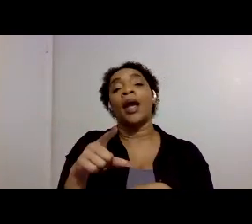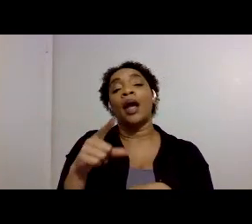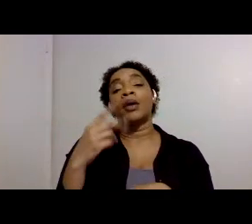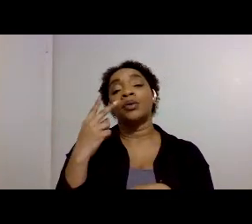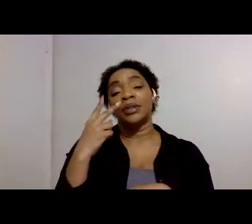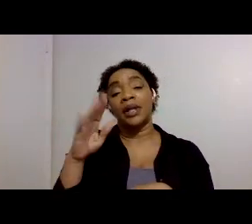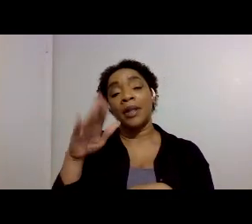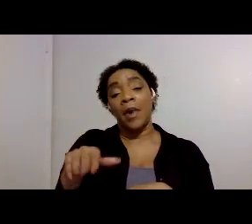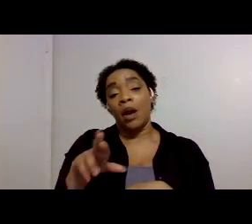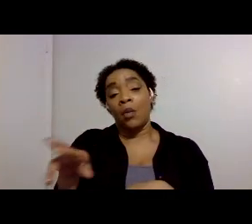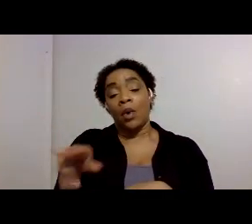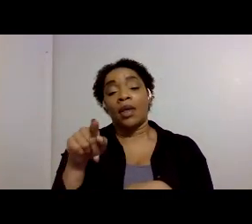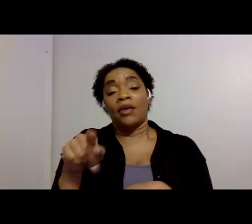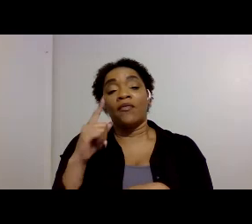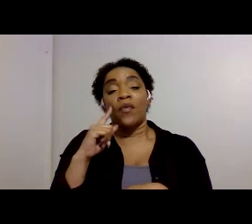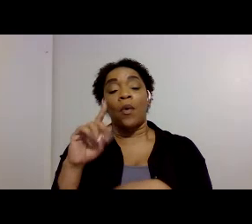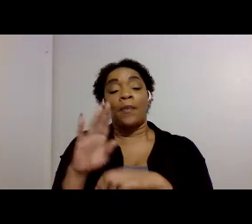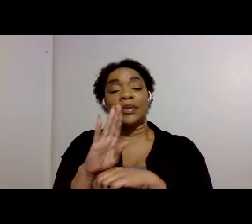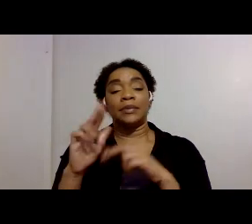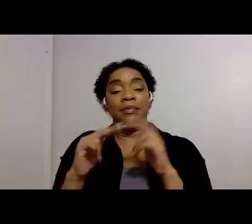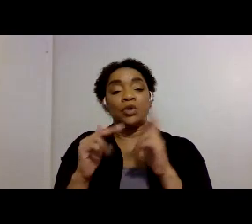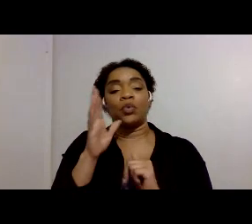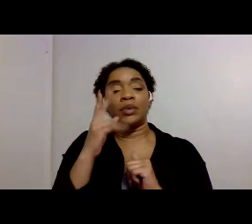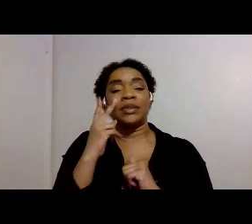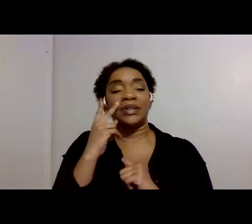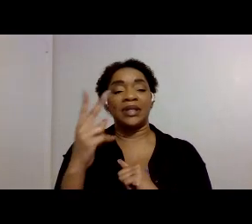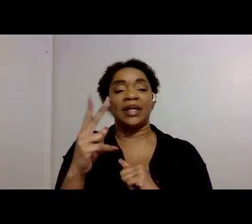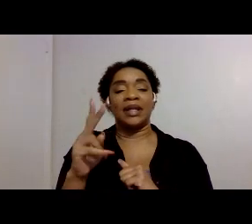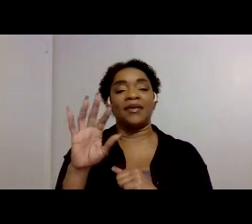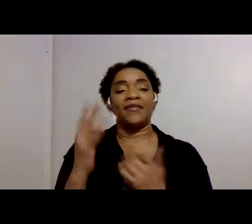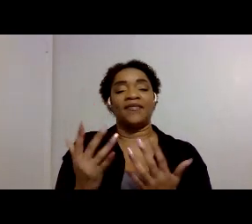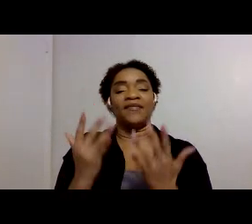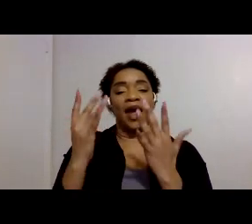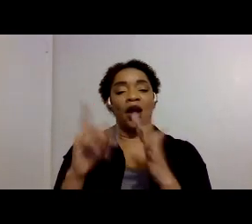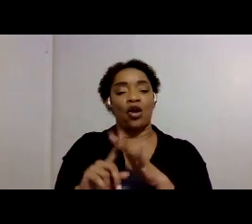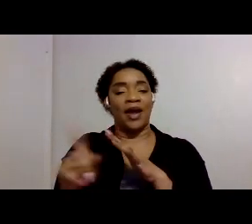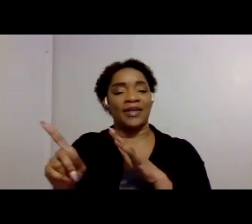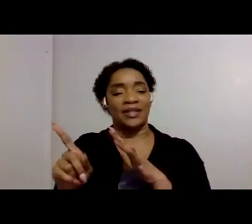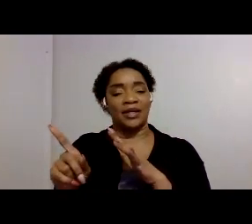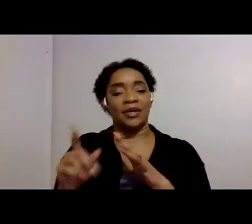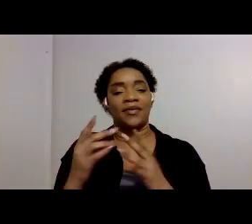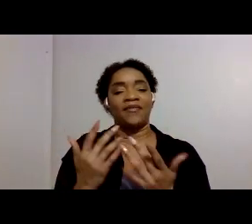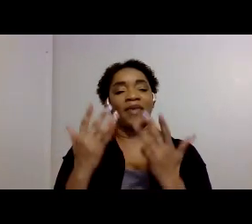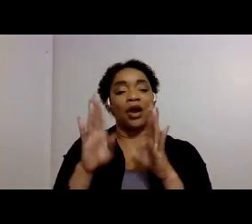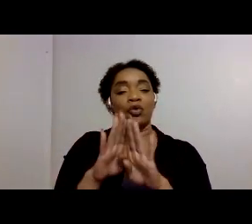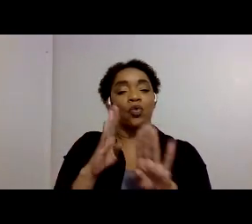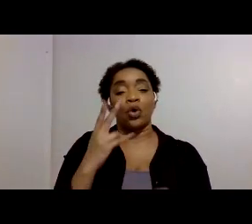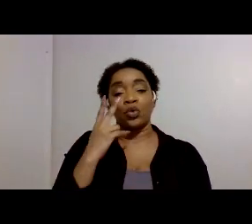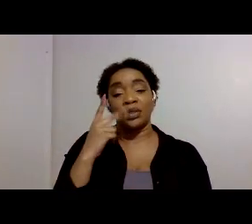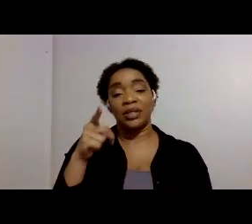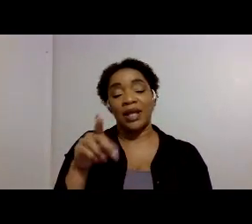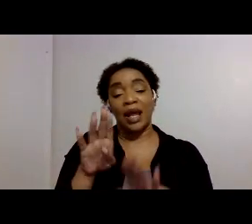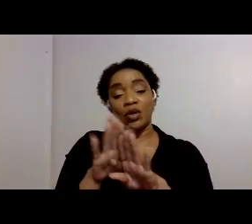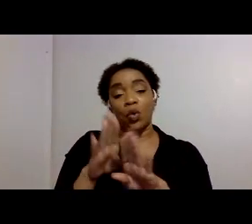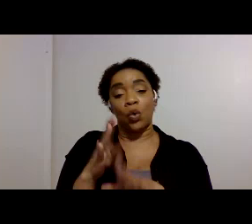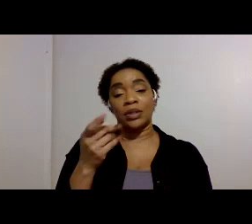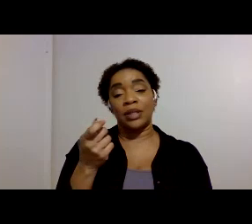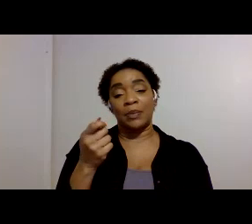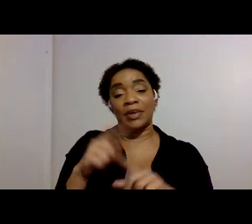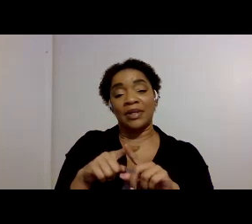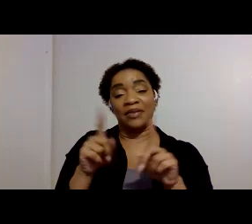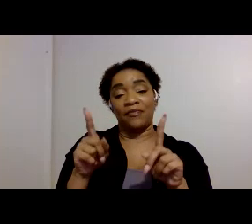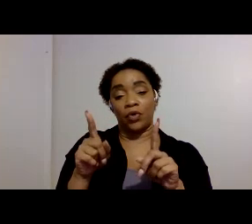doors for a commercial building. And you see that, you notice that the door is a little bit different, that handle. That's called panic hardware in